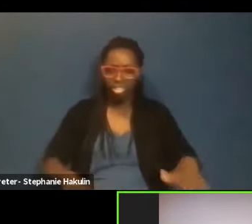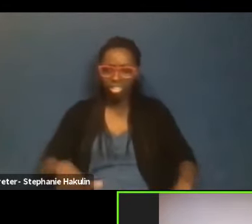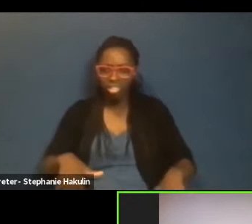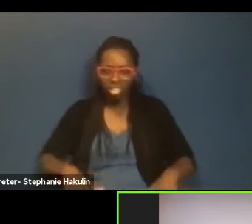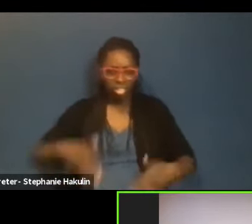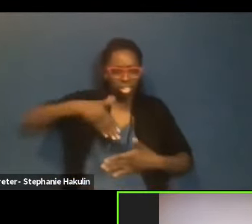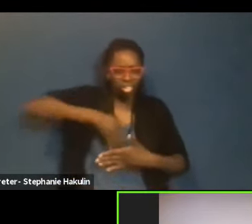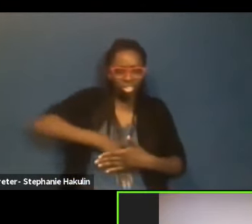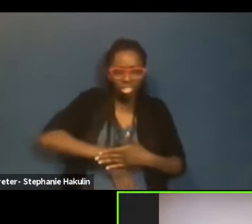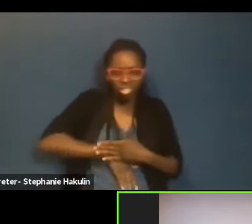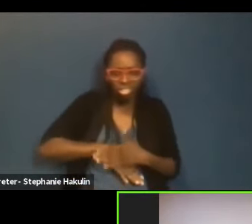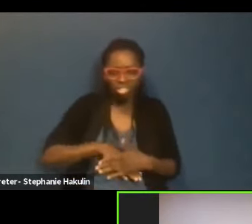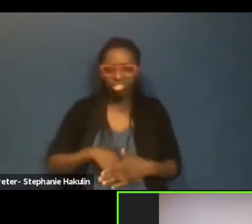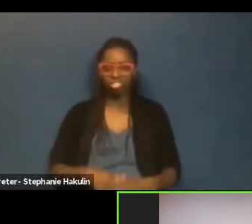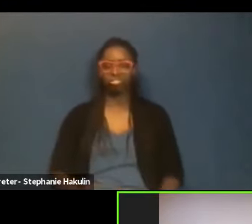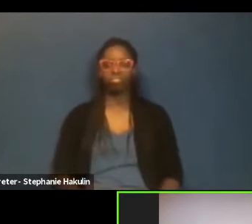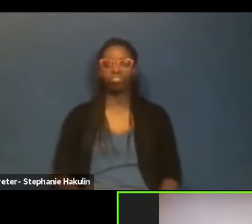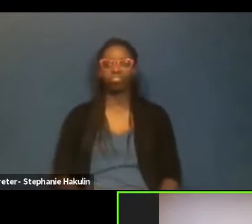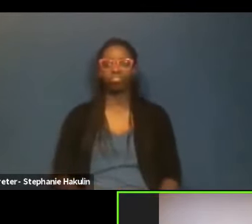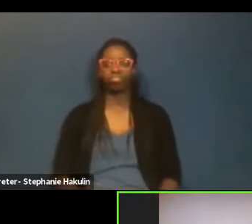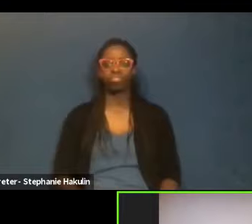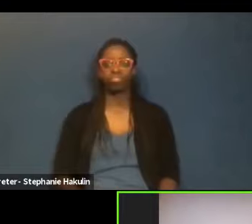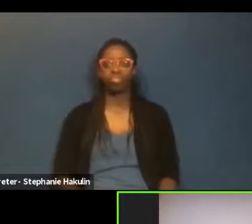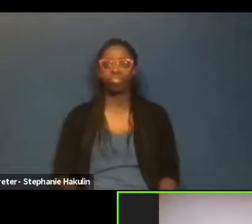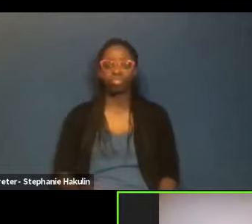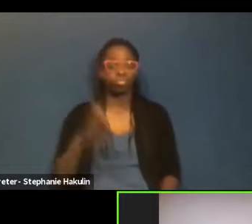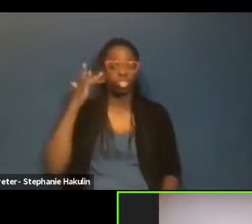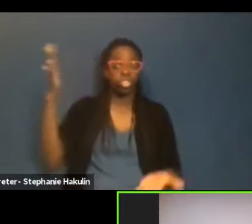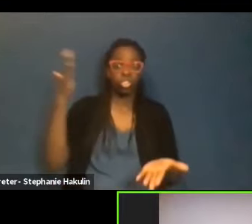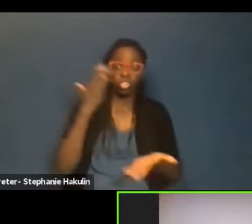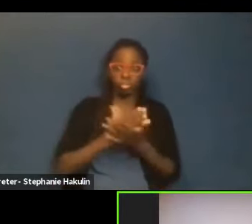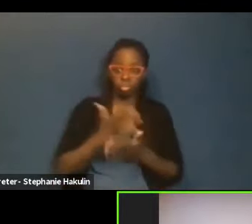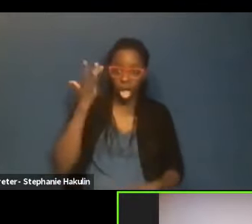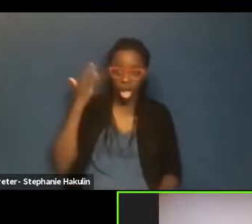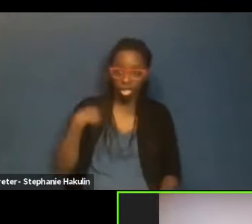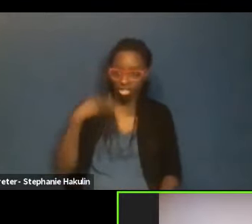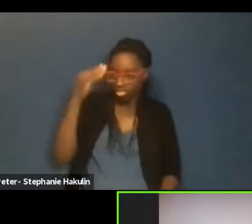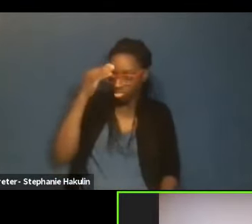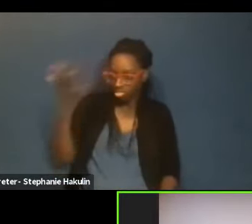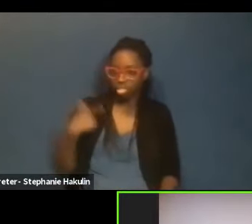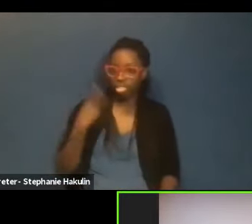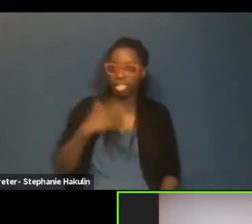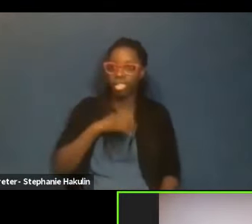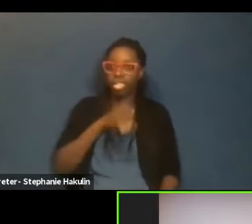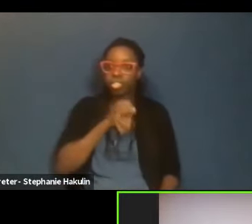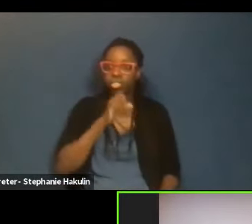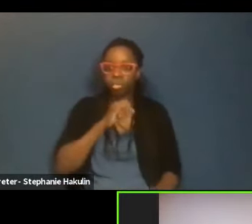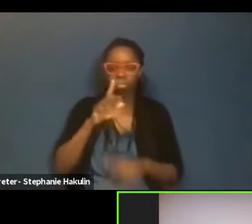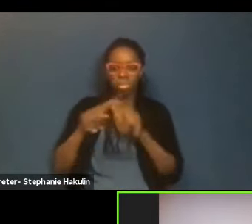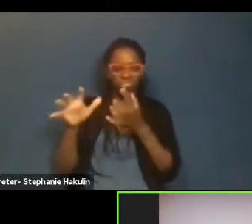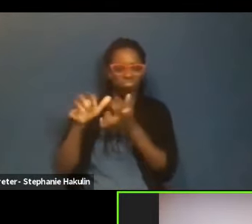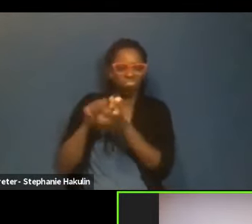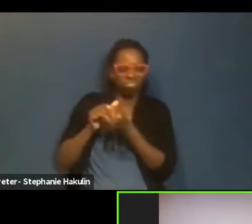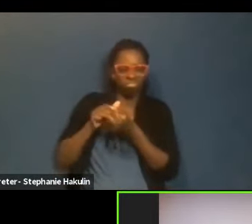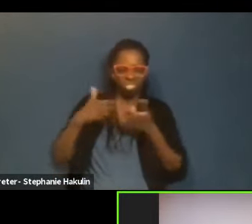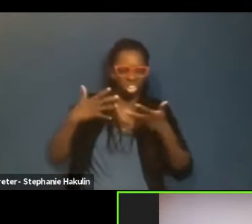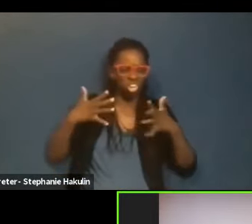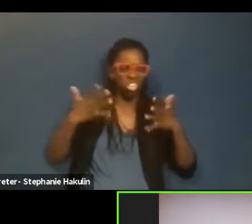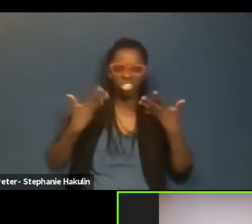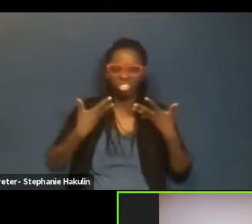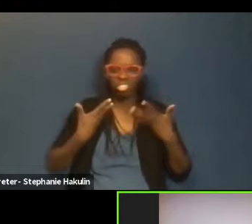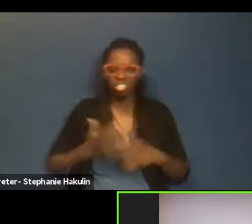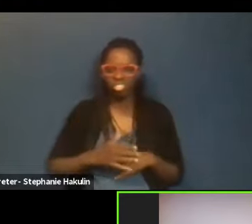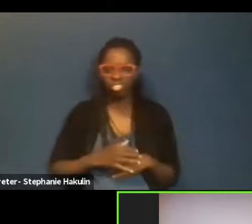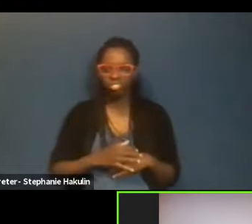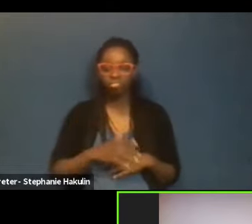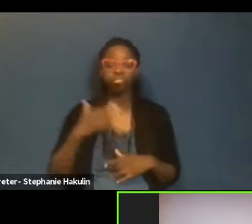off. He only stopped when I told him how old I was, but the damage to my shield had been done already. 15, mentally,